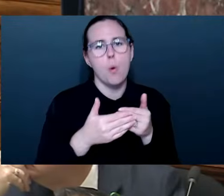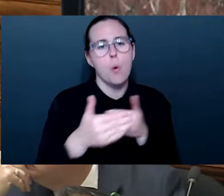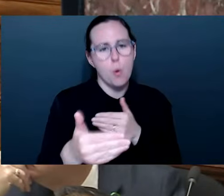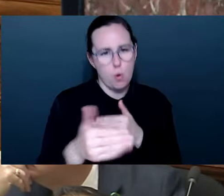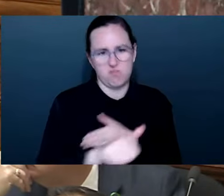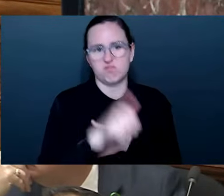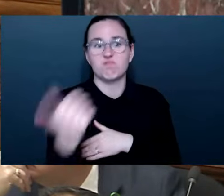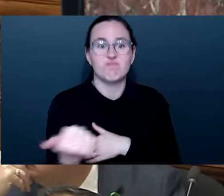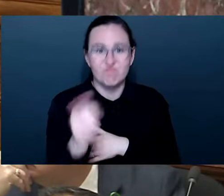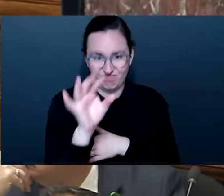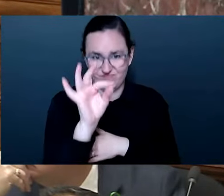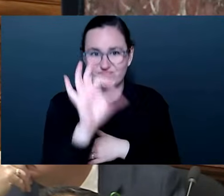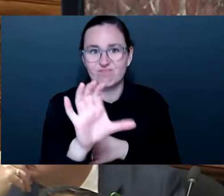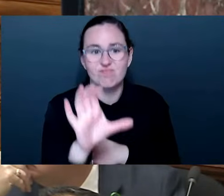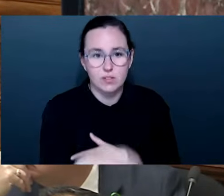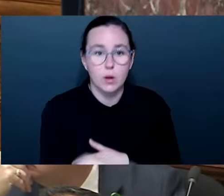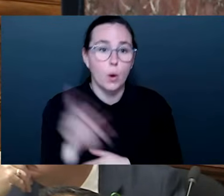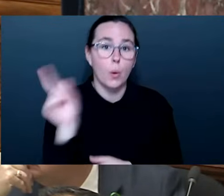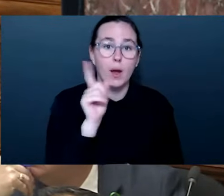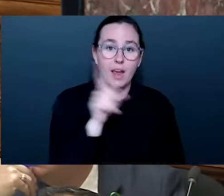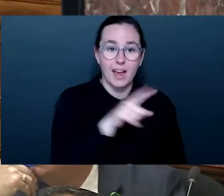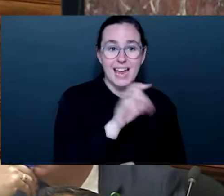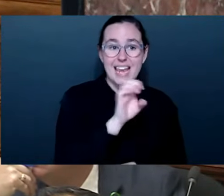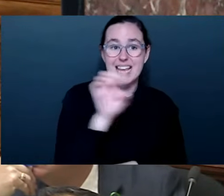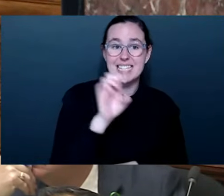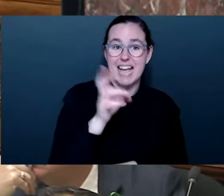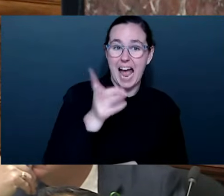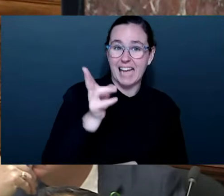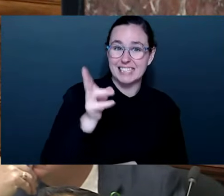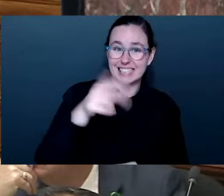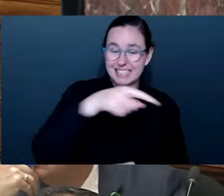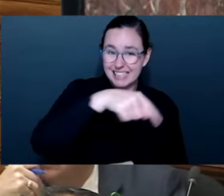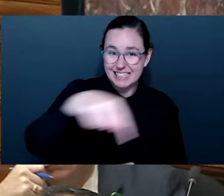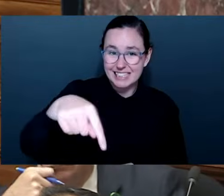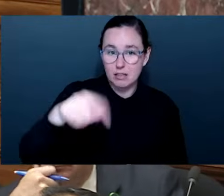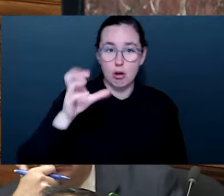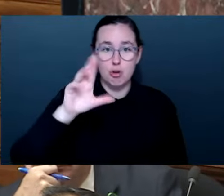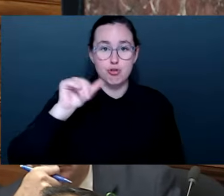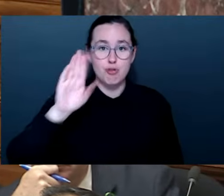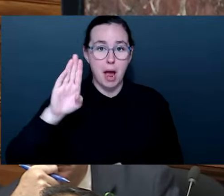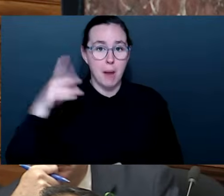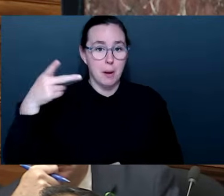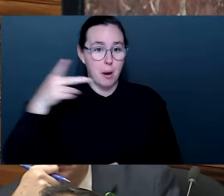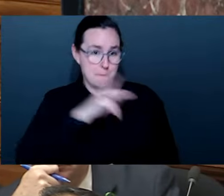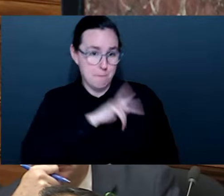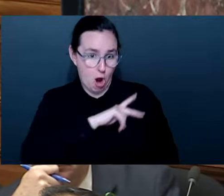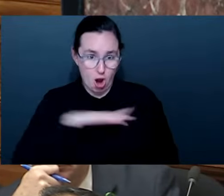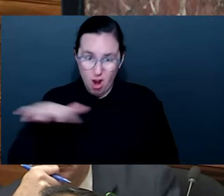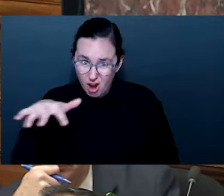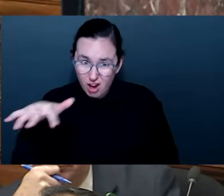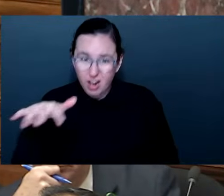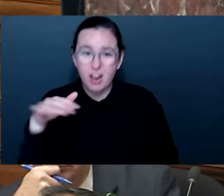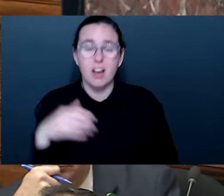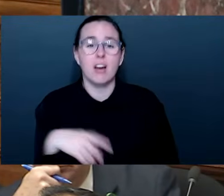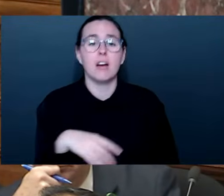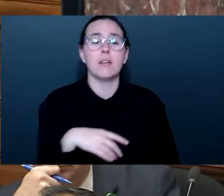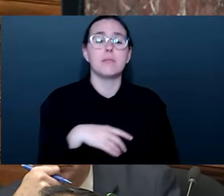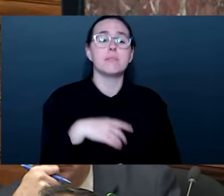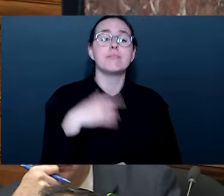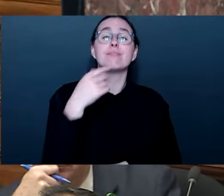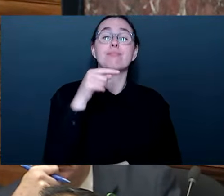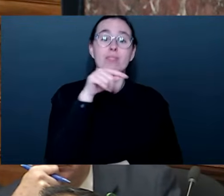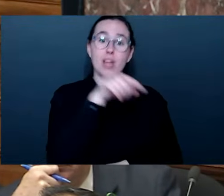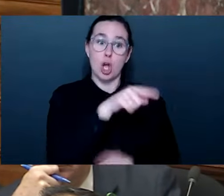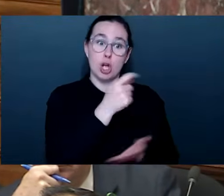provide supports and shelter and housing. We've opened the new Road to Recovery treatment service and expanded Hope to Health to help